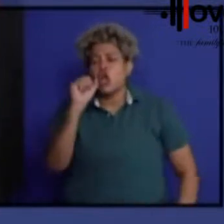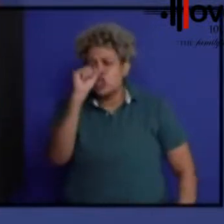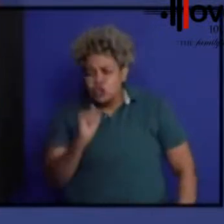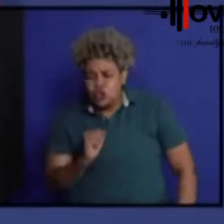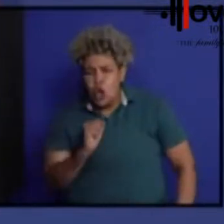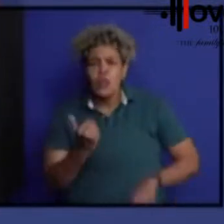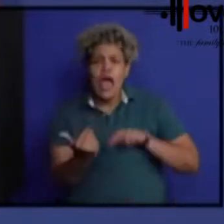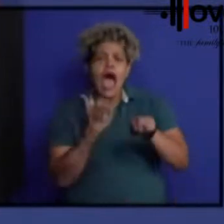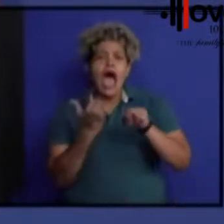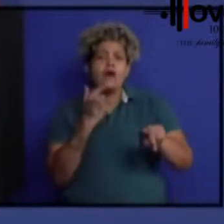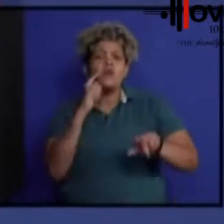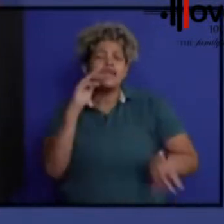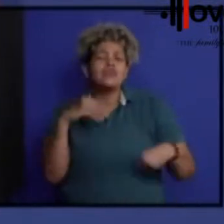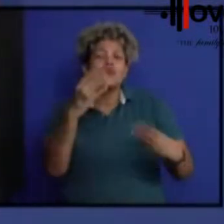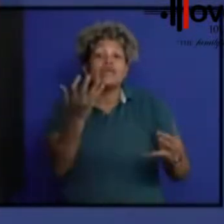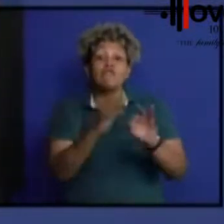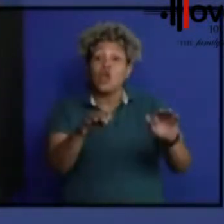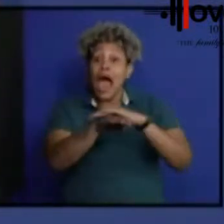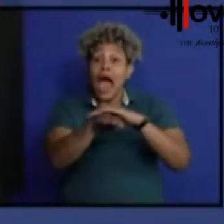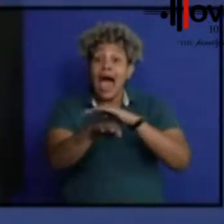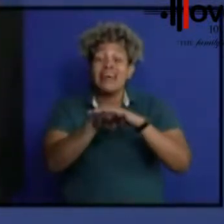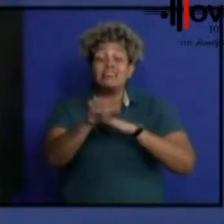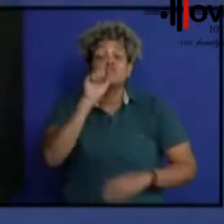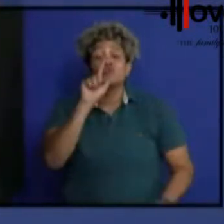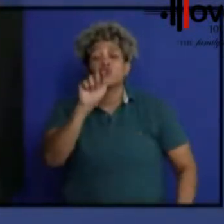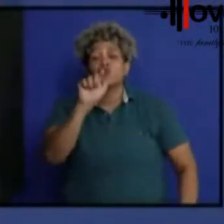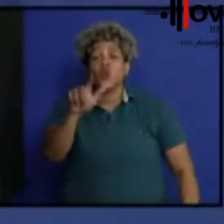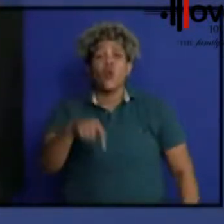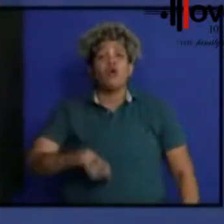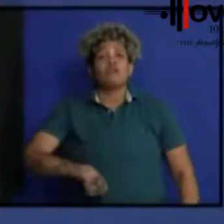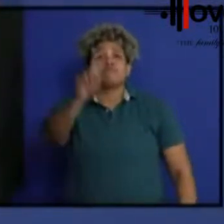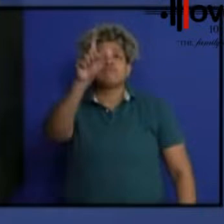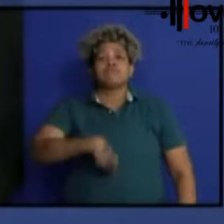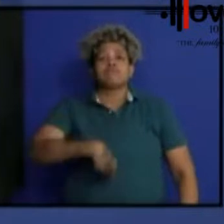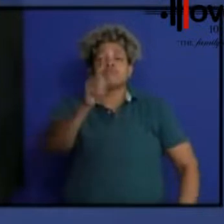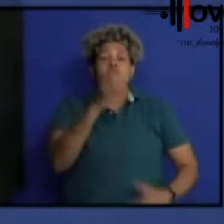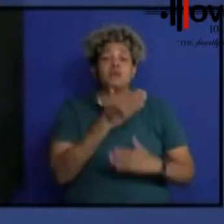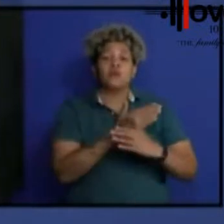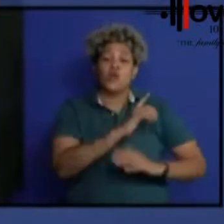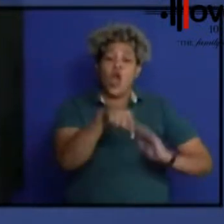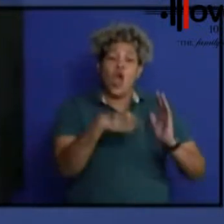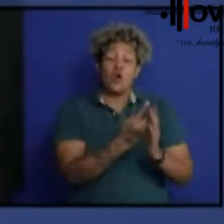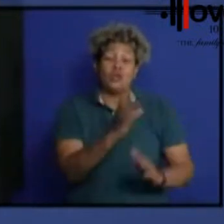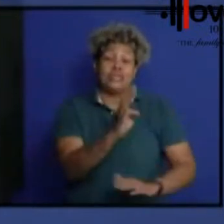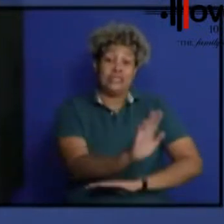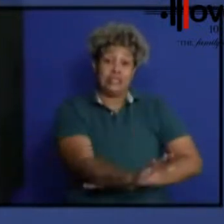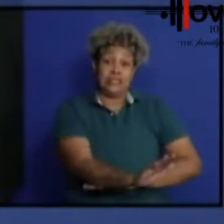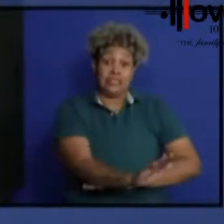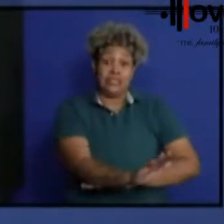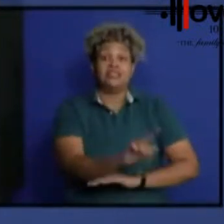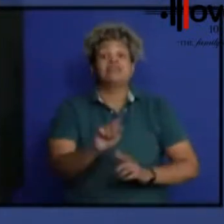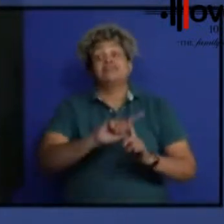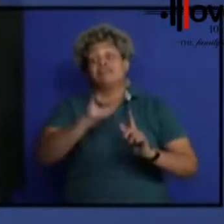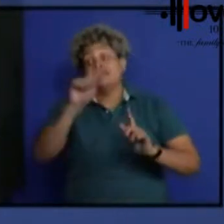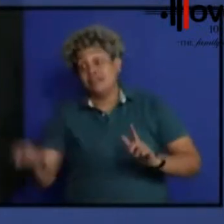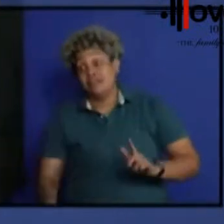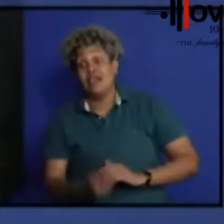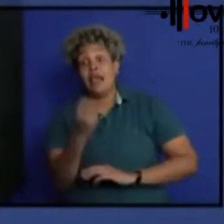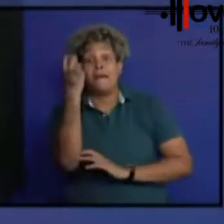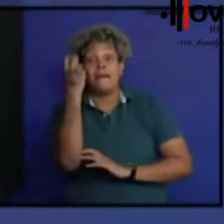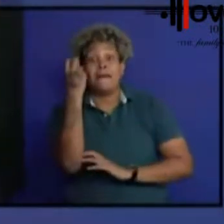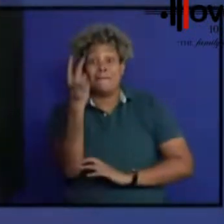toll highways to give free access to the toll road between the hours of 6 p.m. and midnight